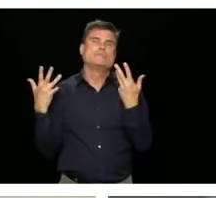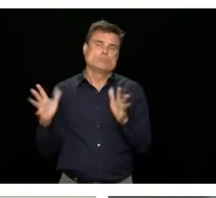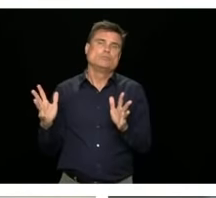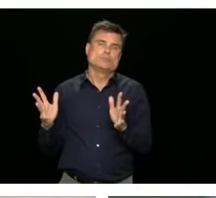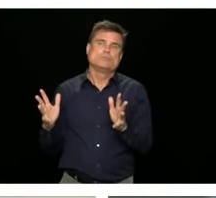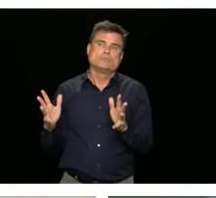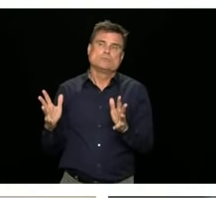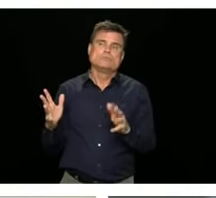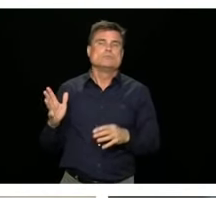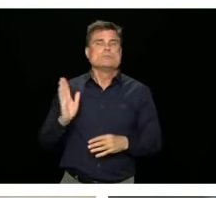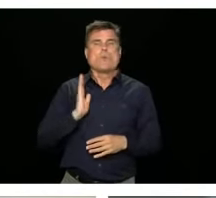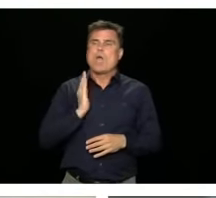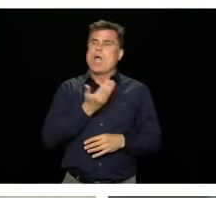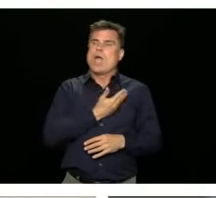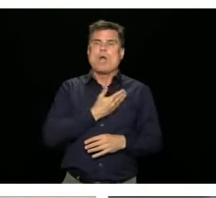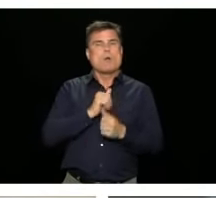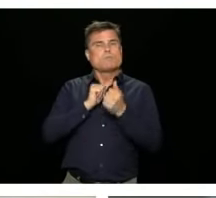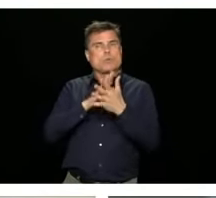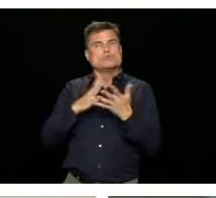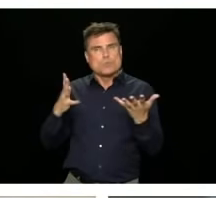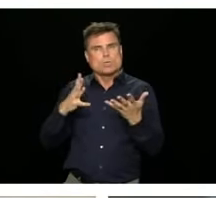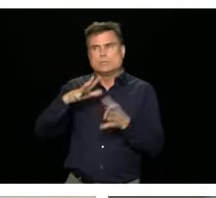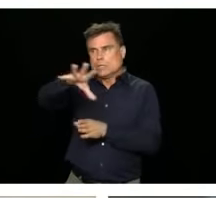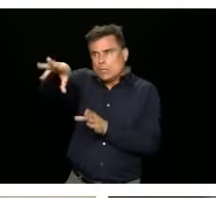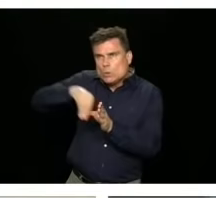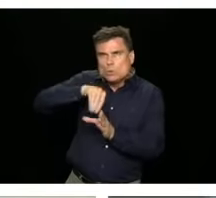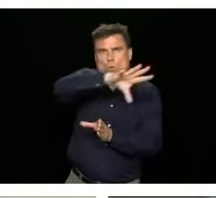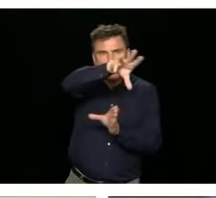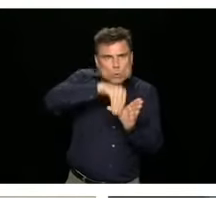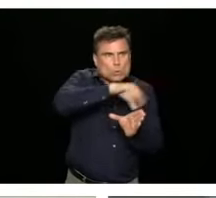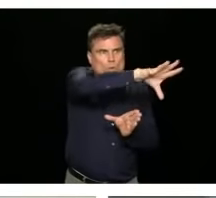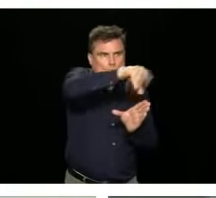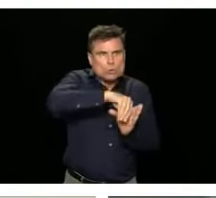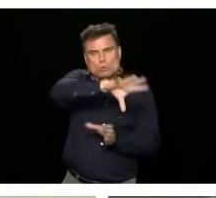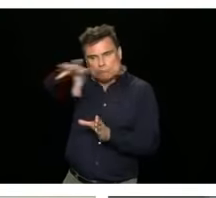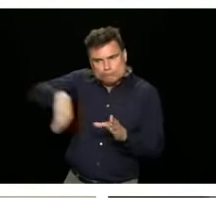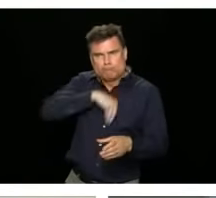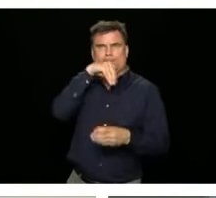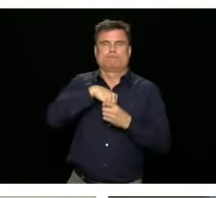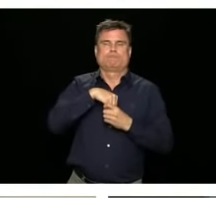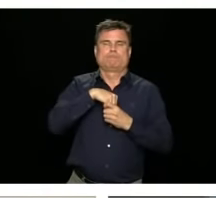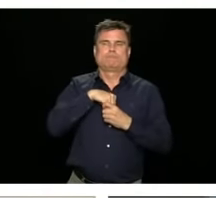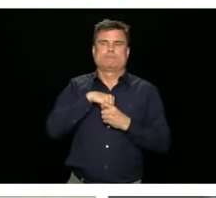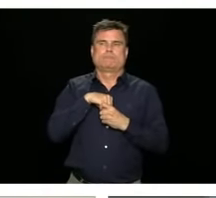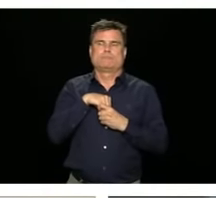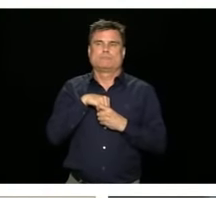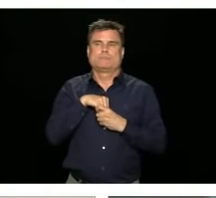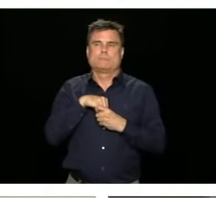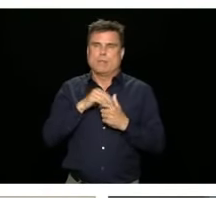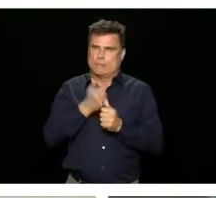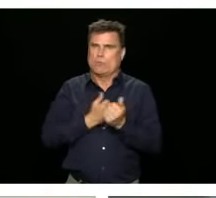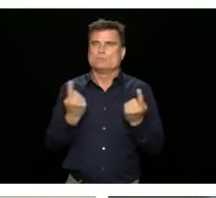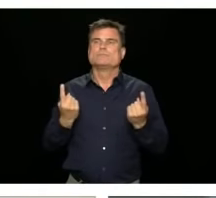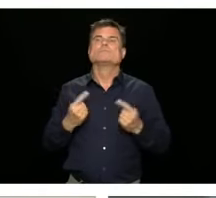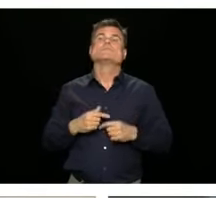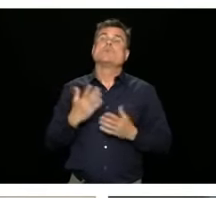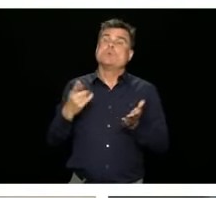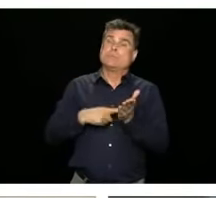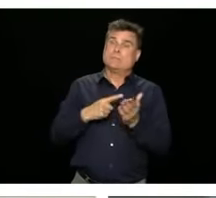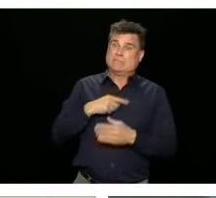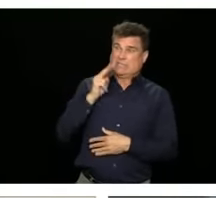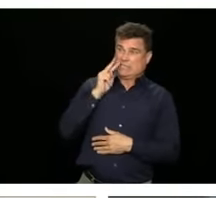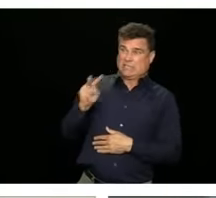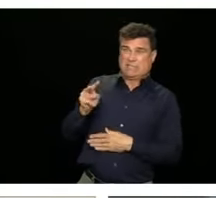And sometimes I understand that part of it could be ignorance. So education is very important, but as well, speak up, share your